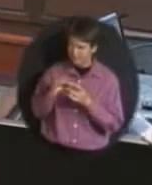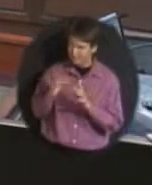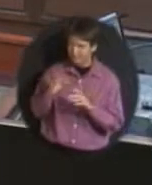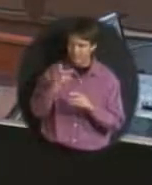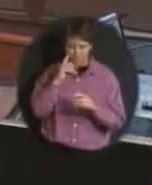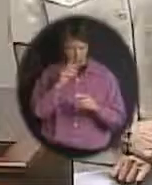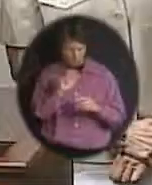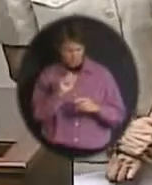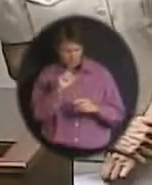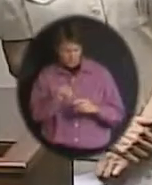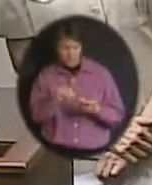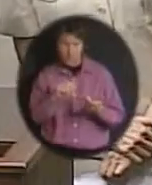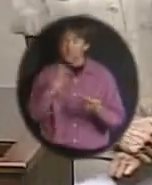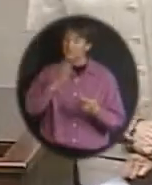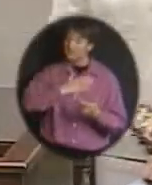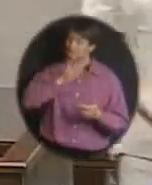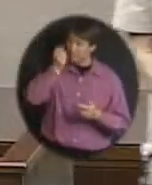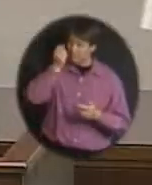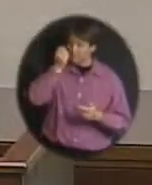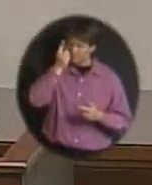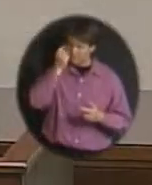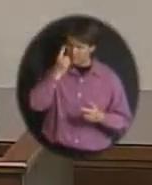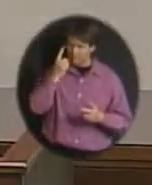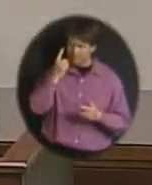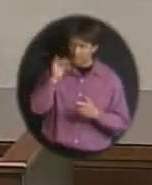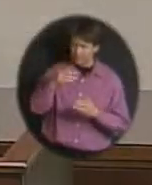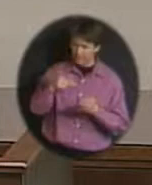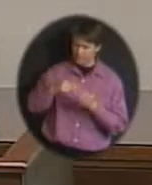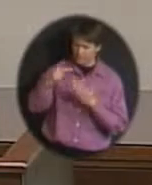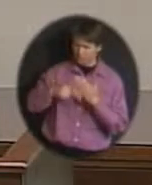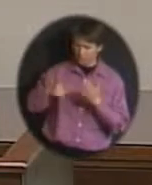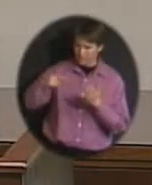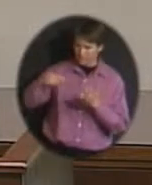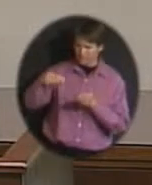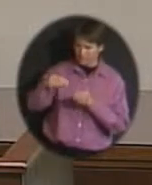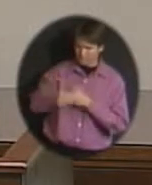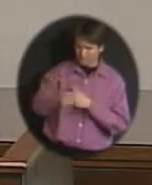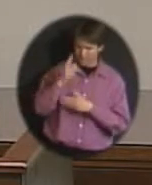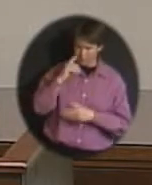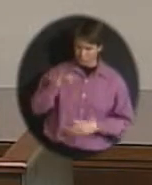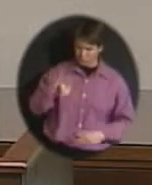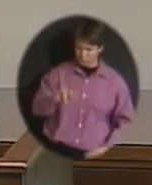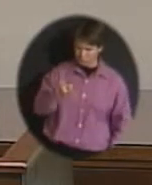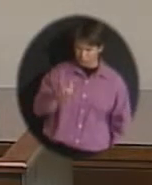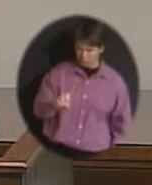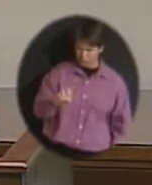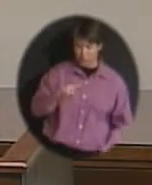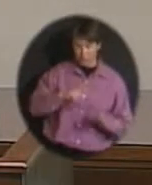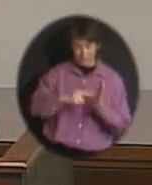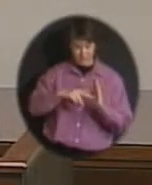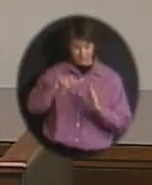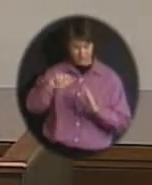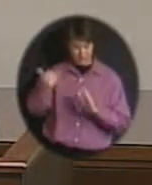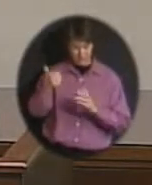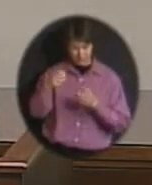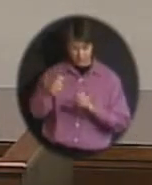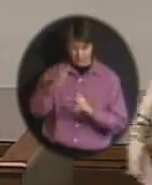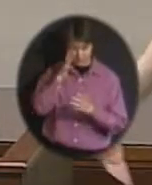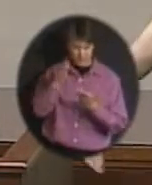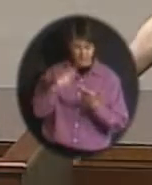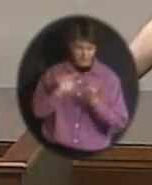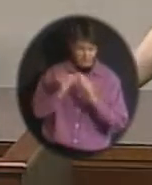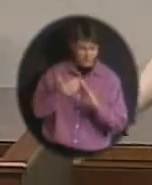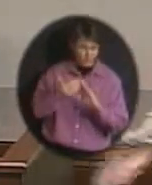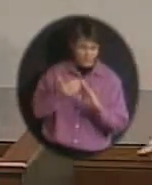July? But yeah, my understanding is that this program is only funded for the month of June. Right. So any other efforts would have to be kind of those community-based efforts